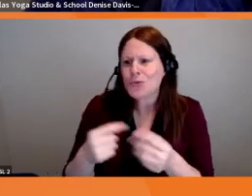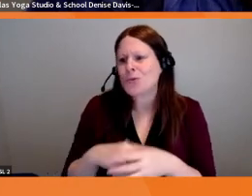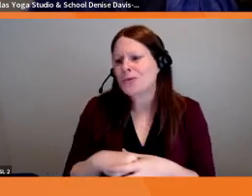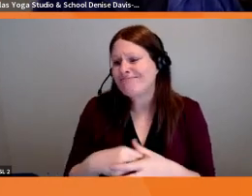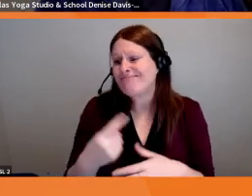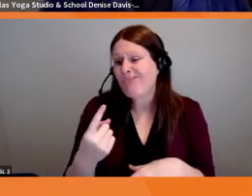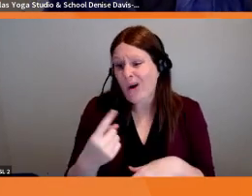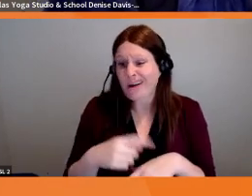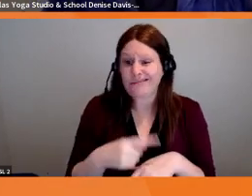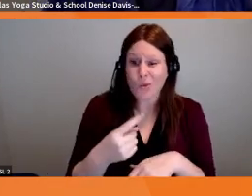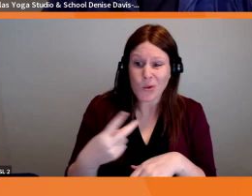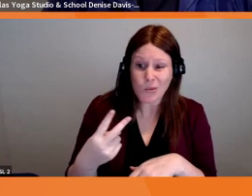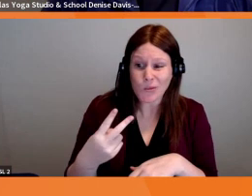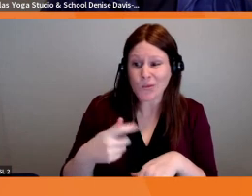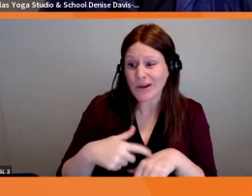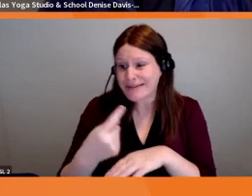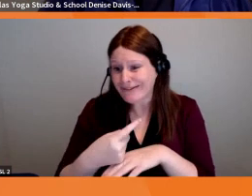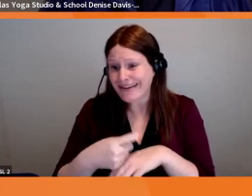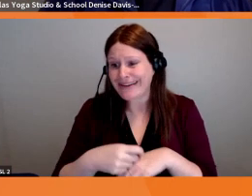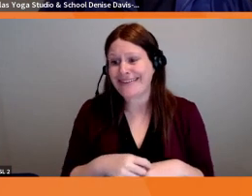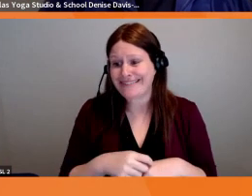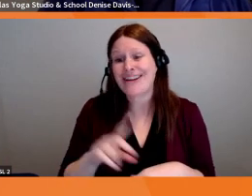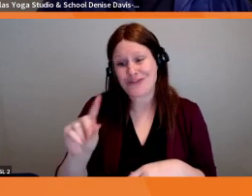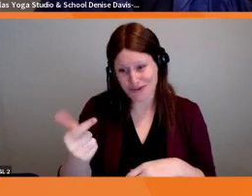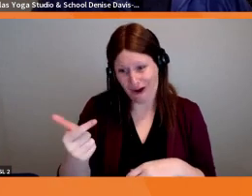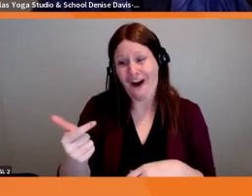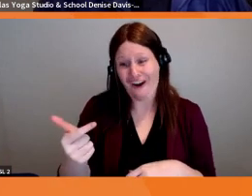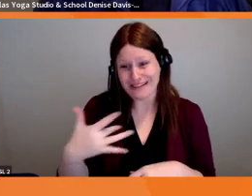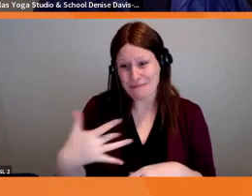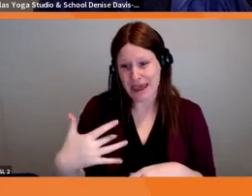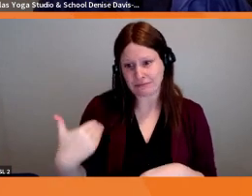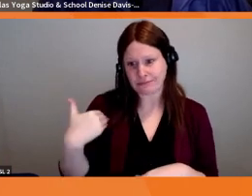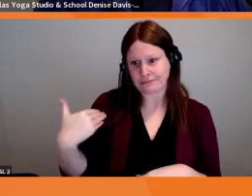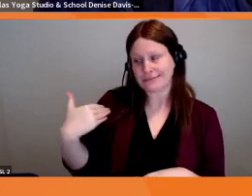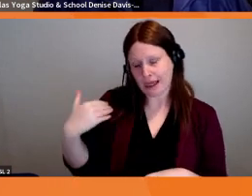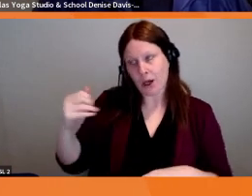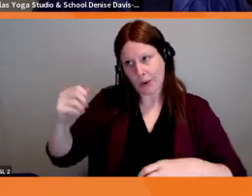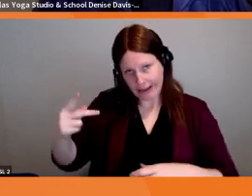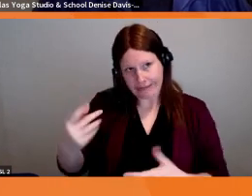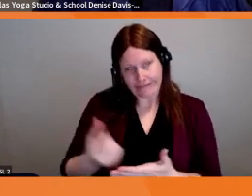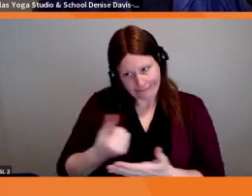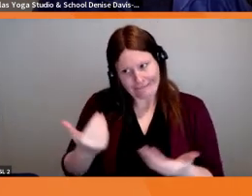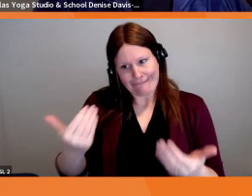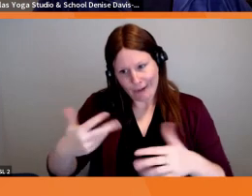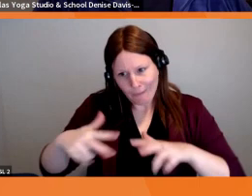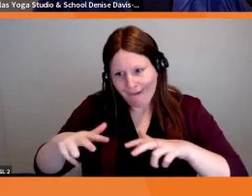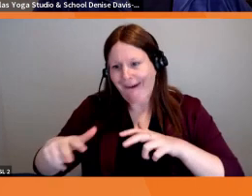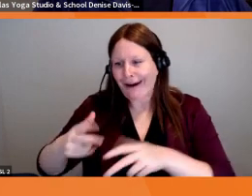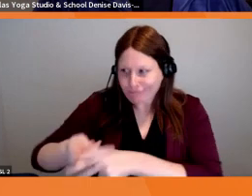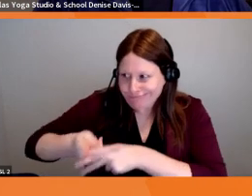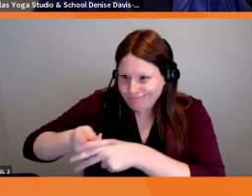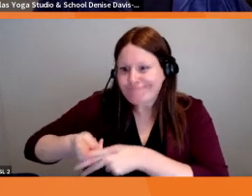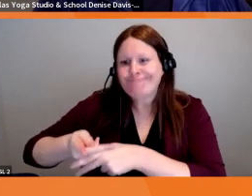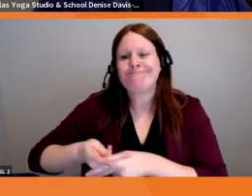amazing. They actually demand that we take care of ourselves because we got to take care of them, right? And children. Yoga 5 days a week, journaling 3 times a